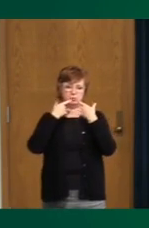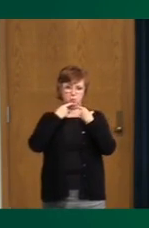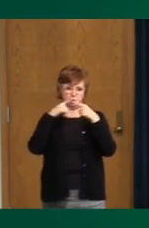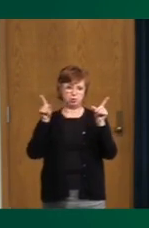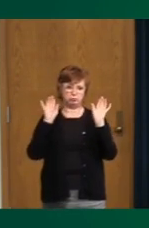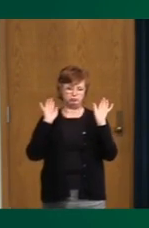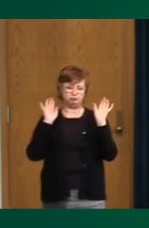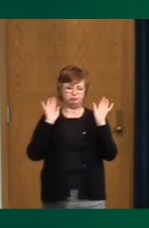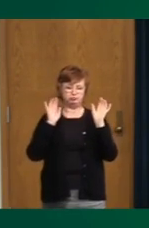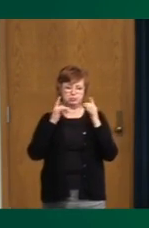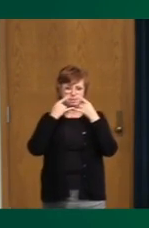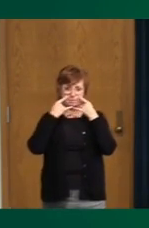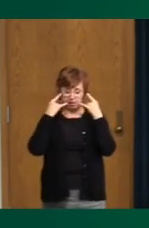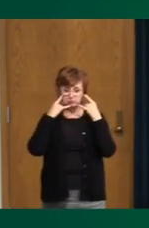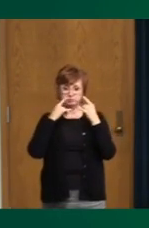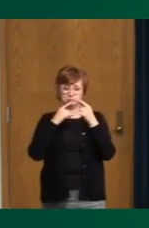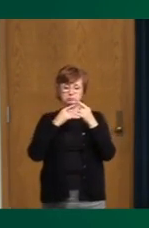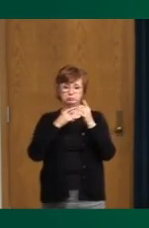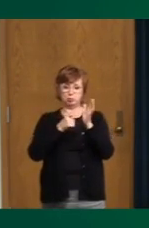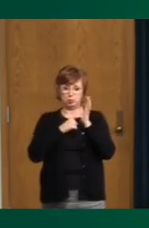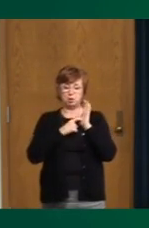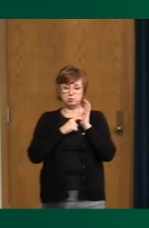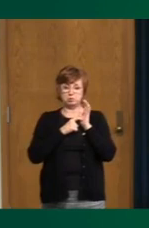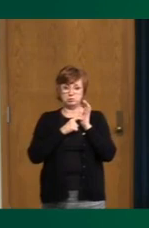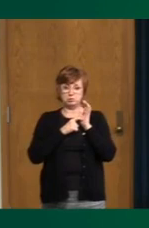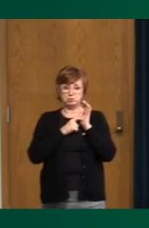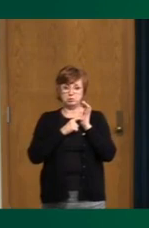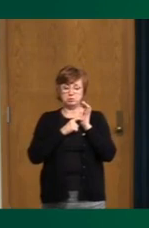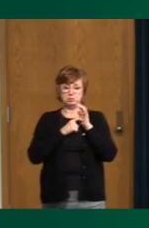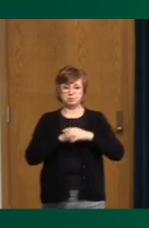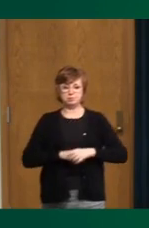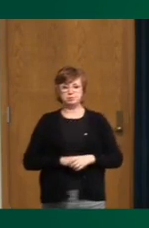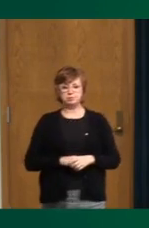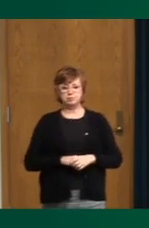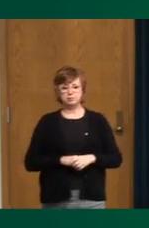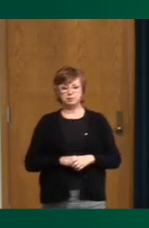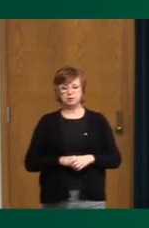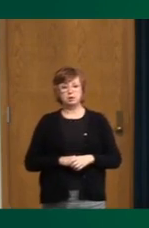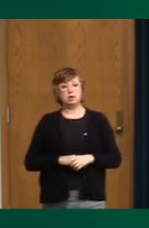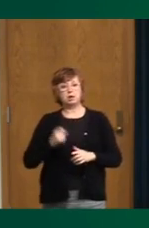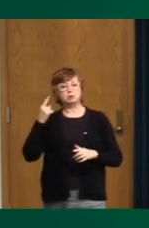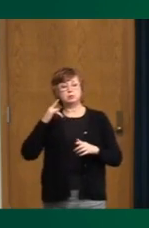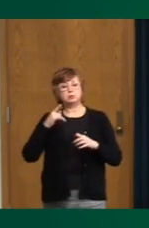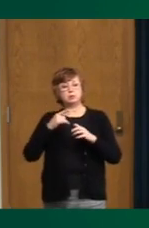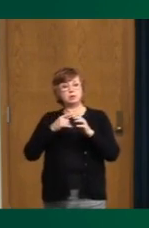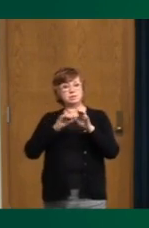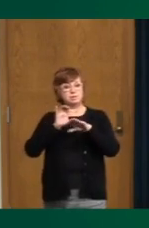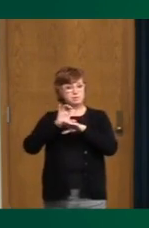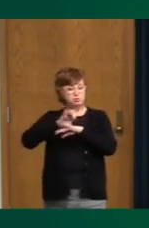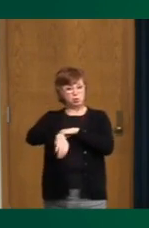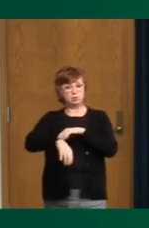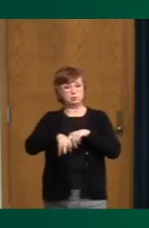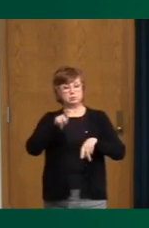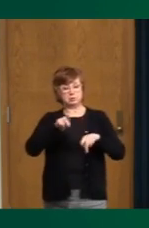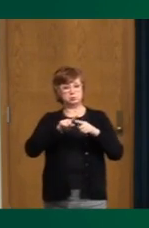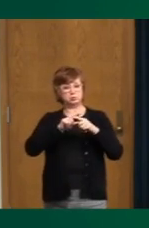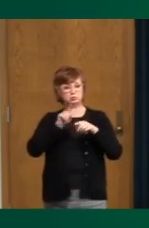say that the enforcement of the public health orders up until this time has been